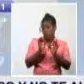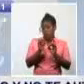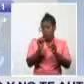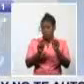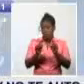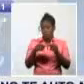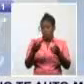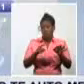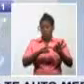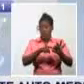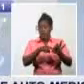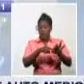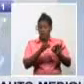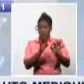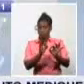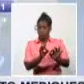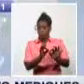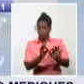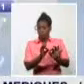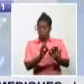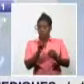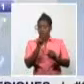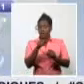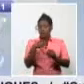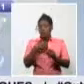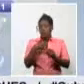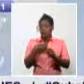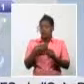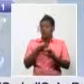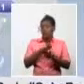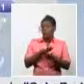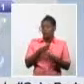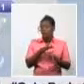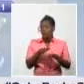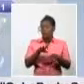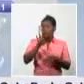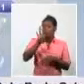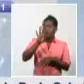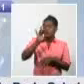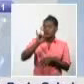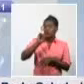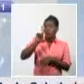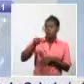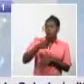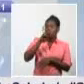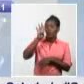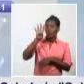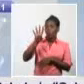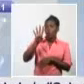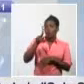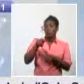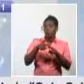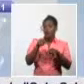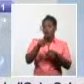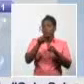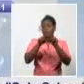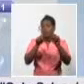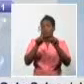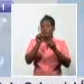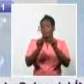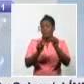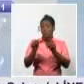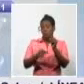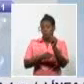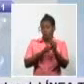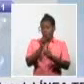special municipality of the Isle of Youth remains with a